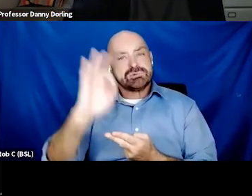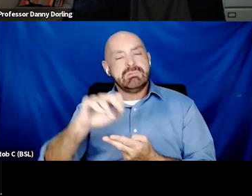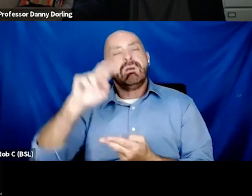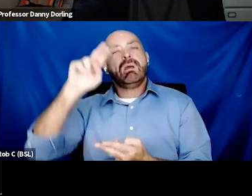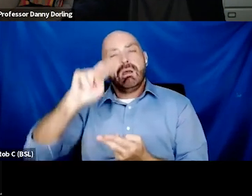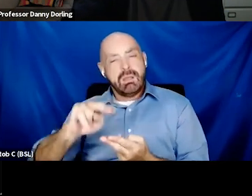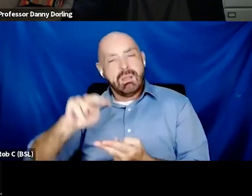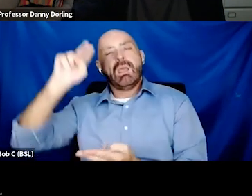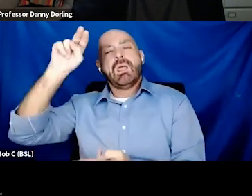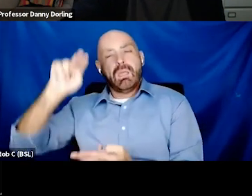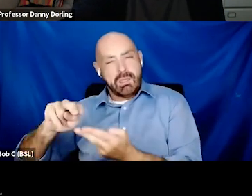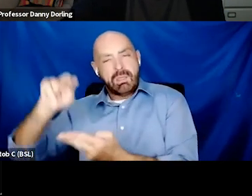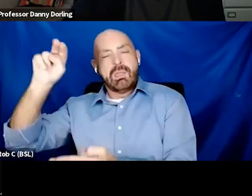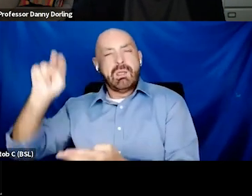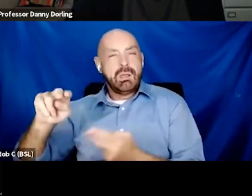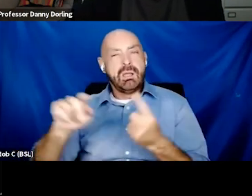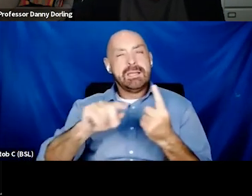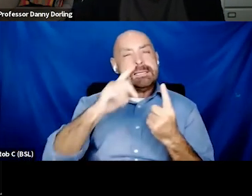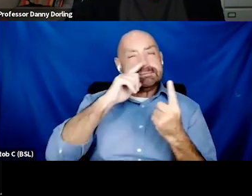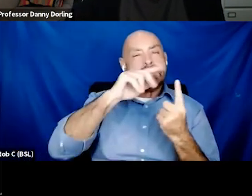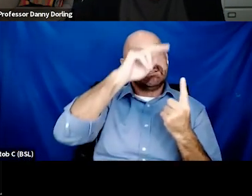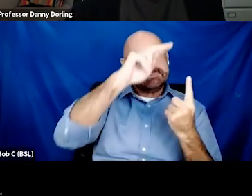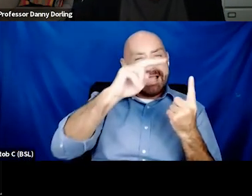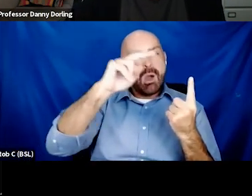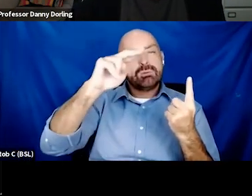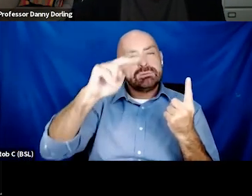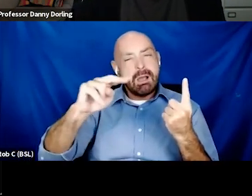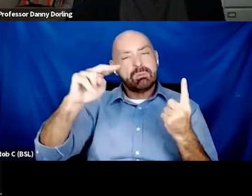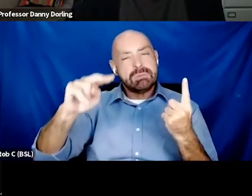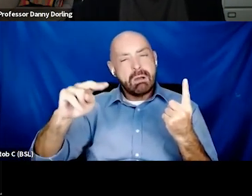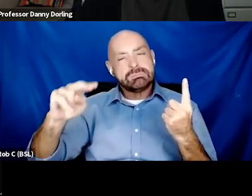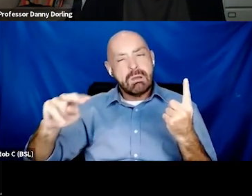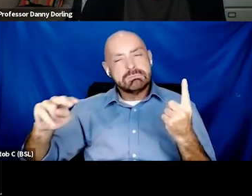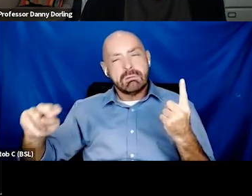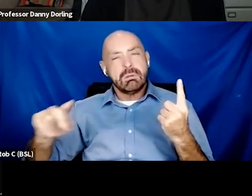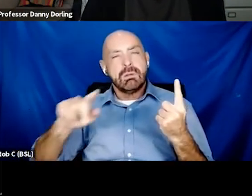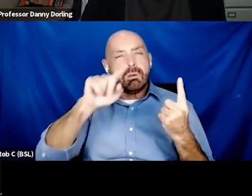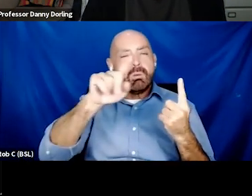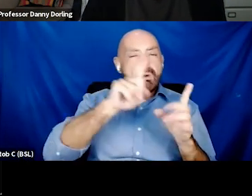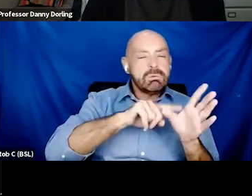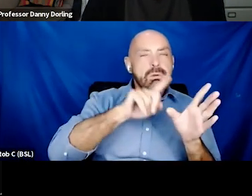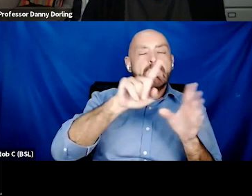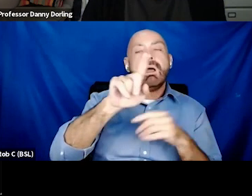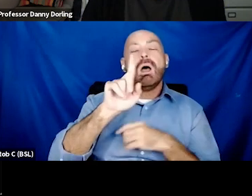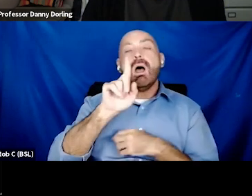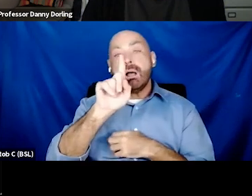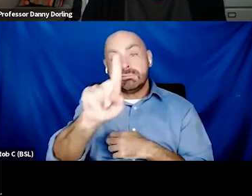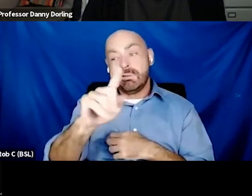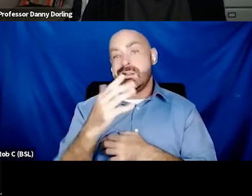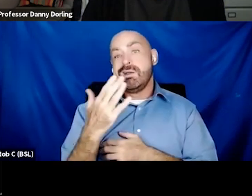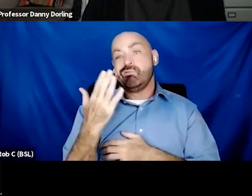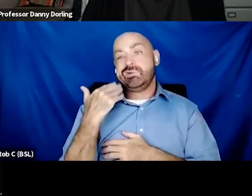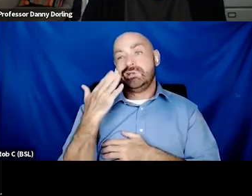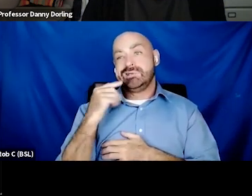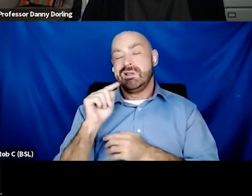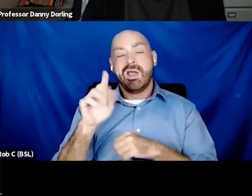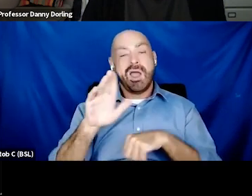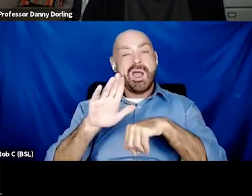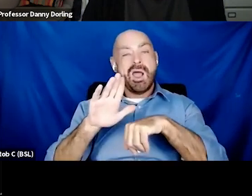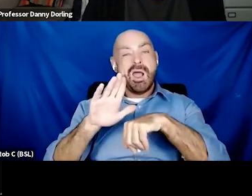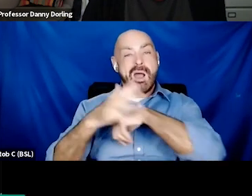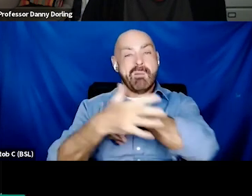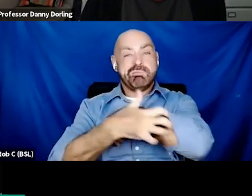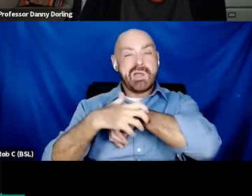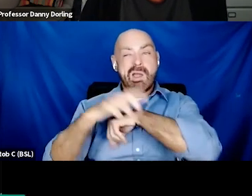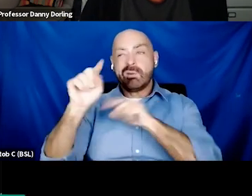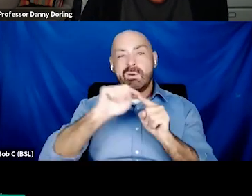them all heading down over a year and a half, until most recently we get this little brown line here, right at the